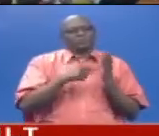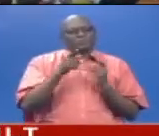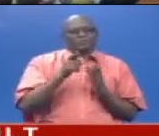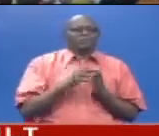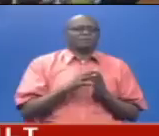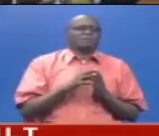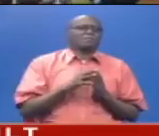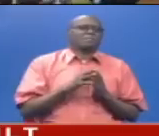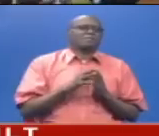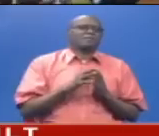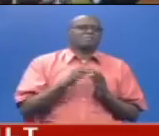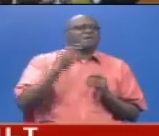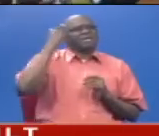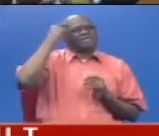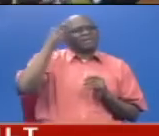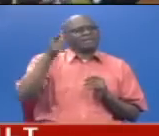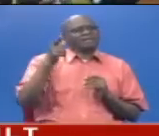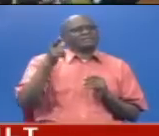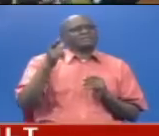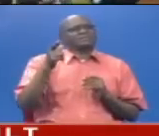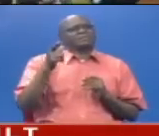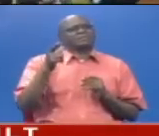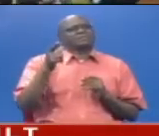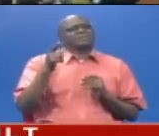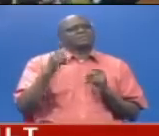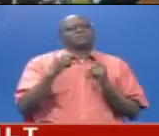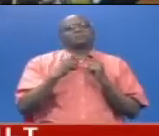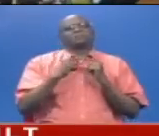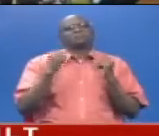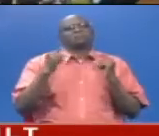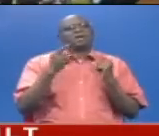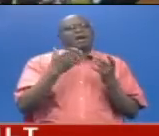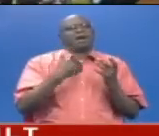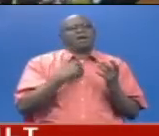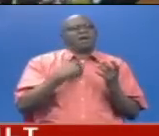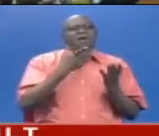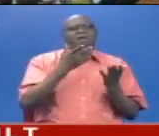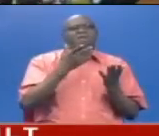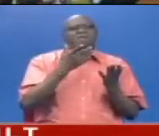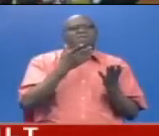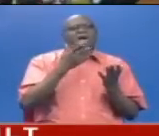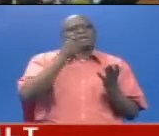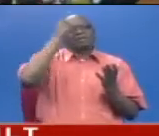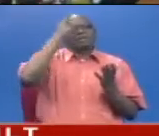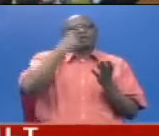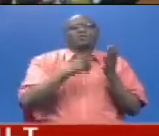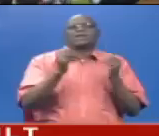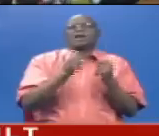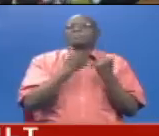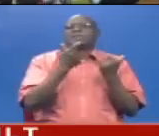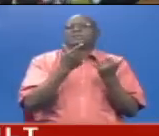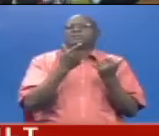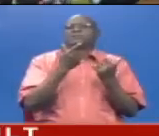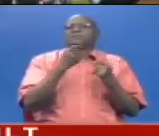Waihiga Maure's concession has got any sense in what is happening at the moment. It is more symbolic